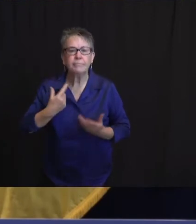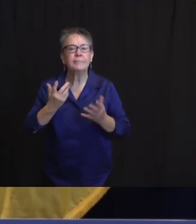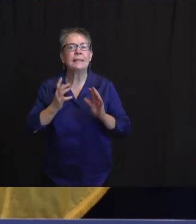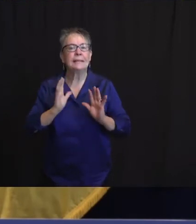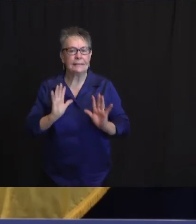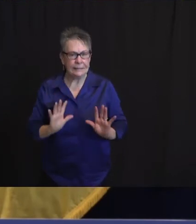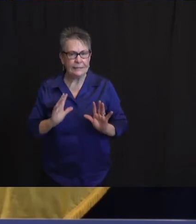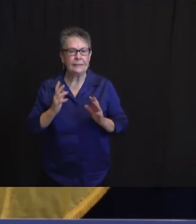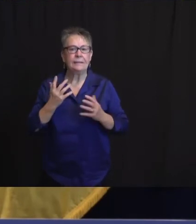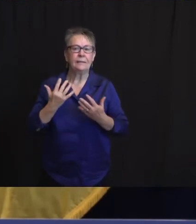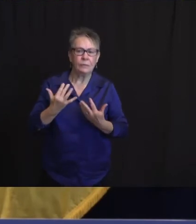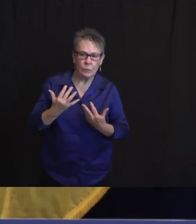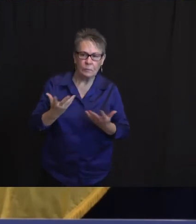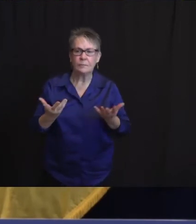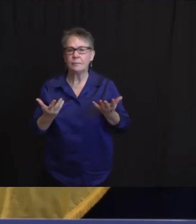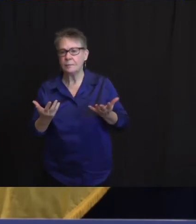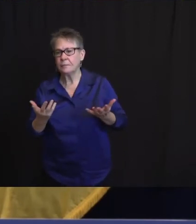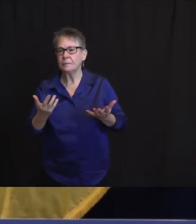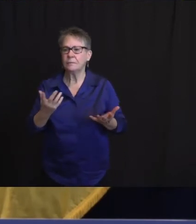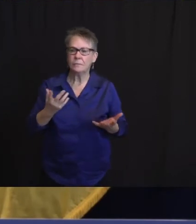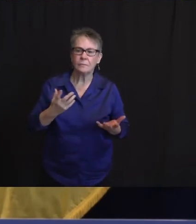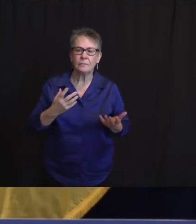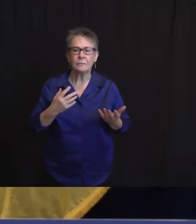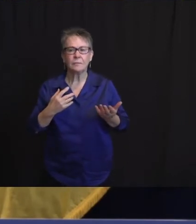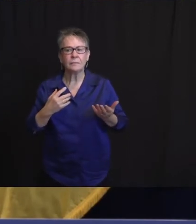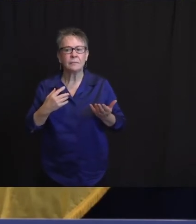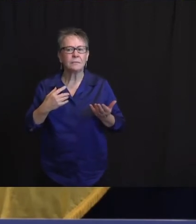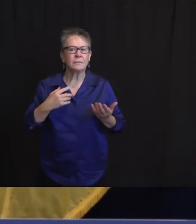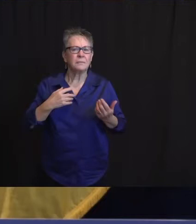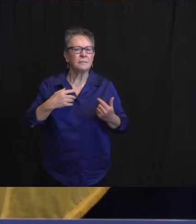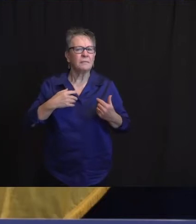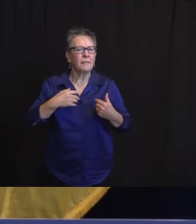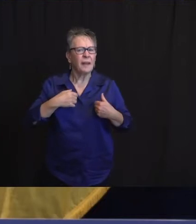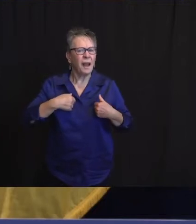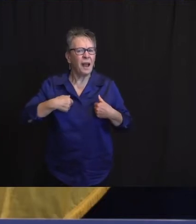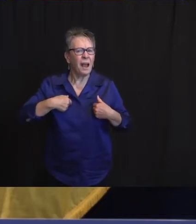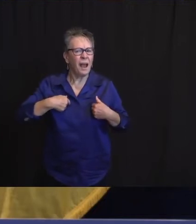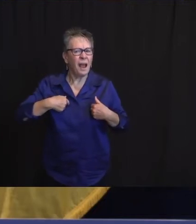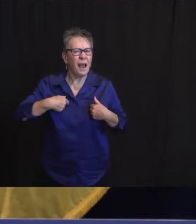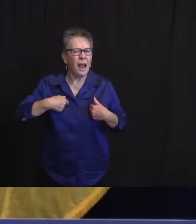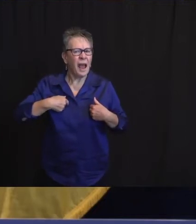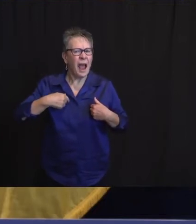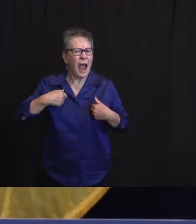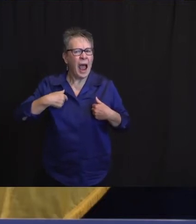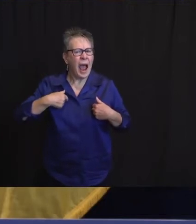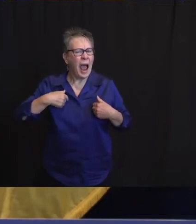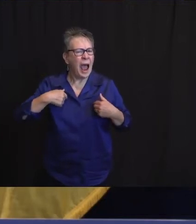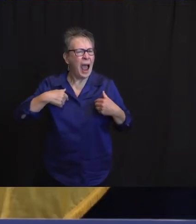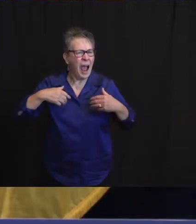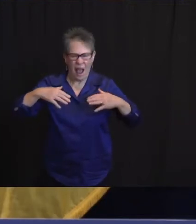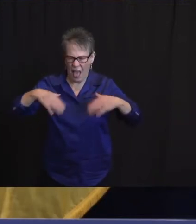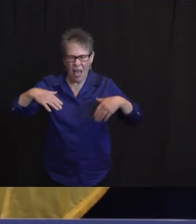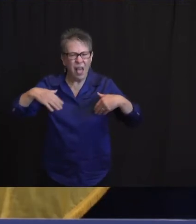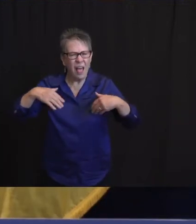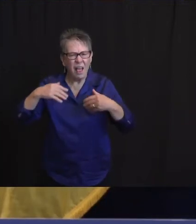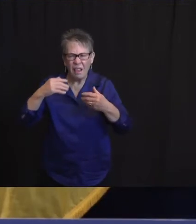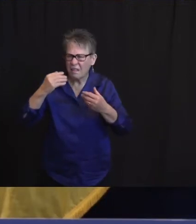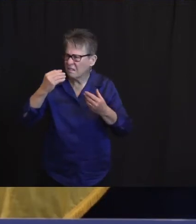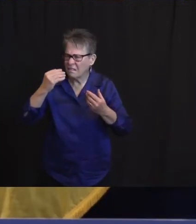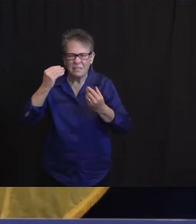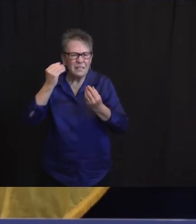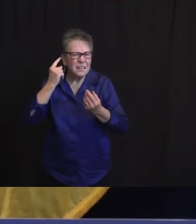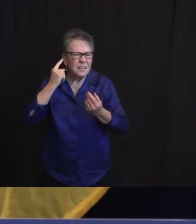any discussion of spacing this any more than the manufacturers have wanted to, but Judy, you should weigh in there. And some states have sort of